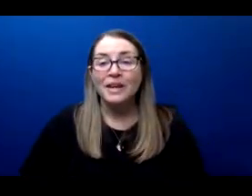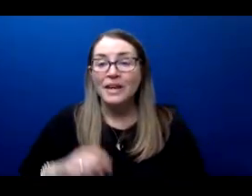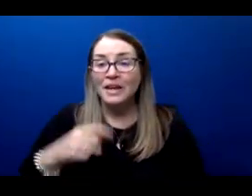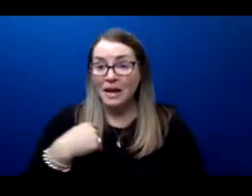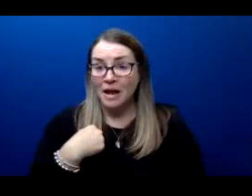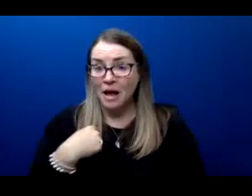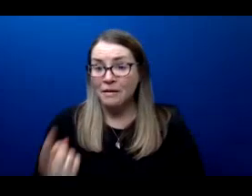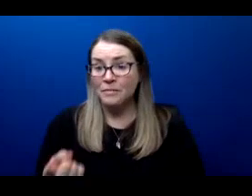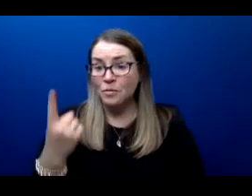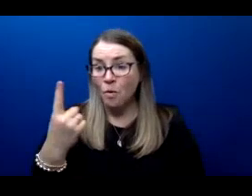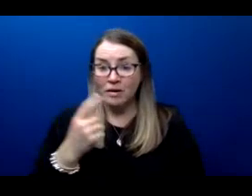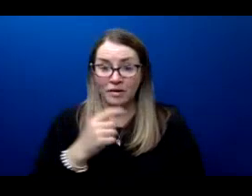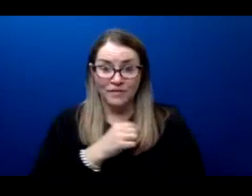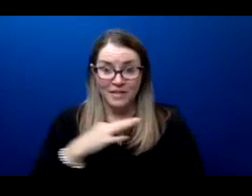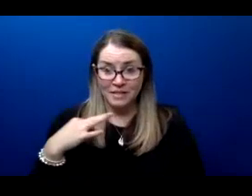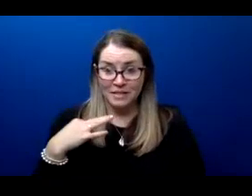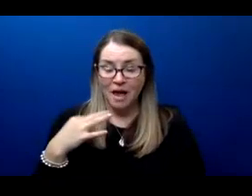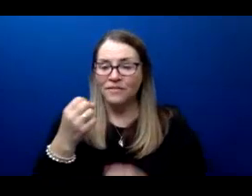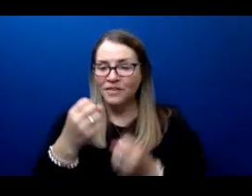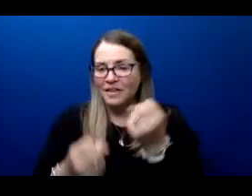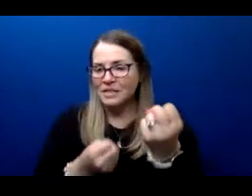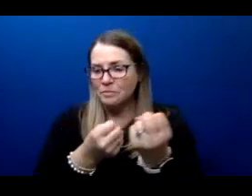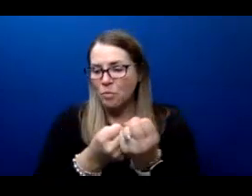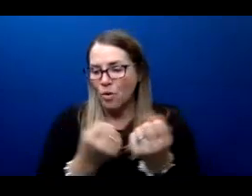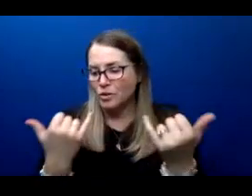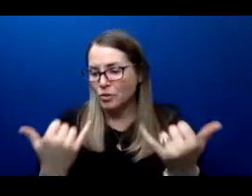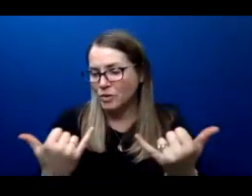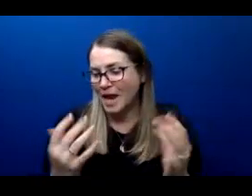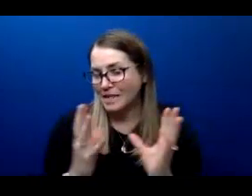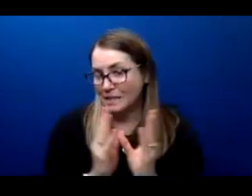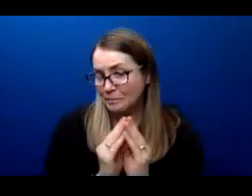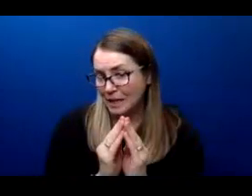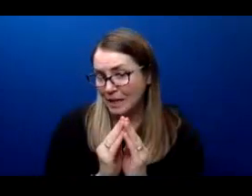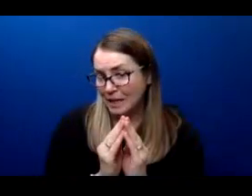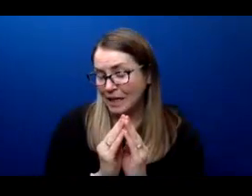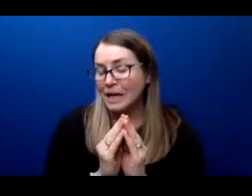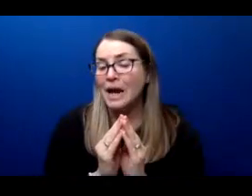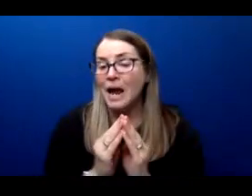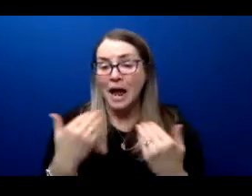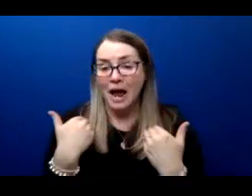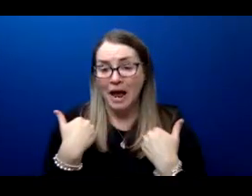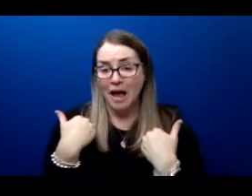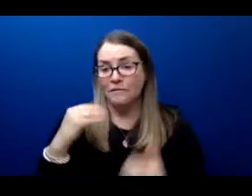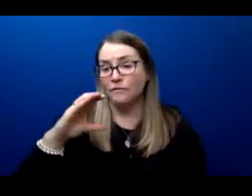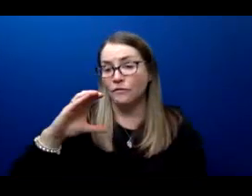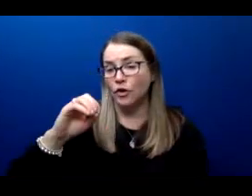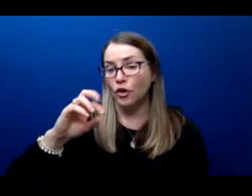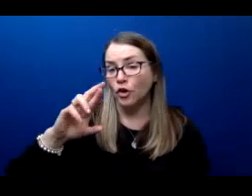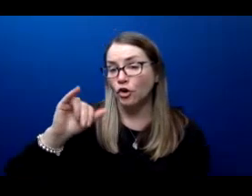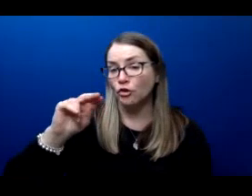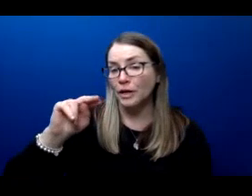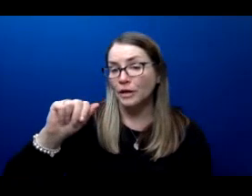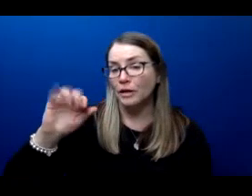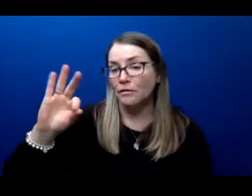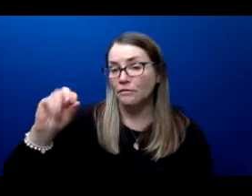of NOMHE staff that will be supporting today's meeting. Along with me, I do have Karina Fox and Ms. Alexandra